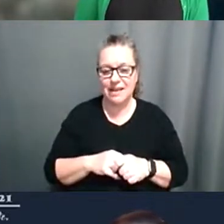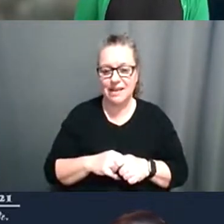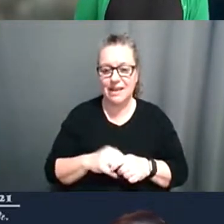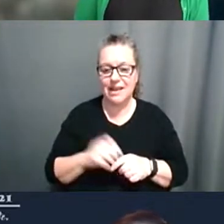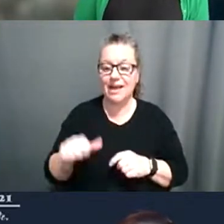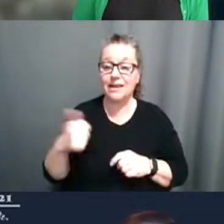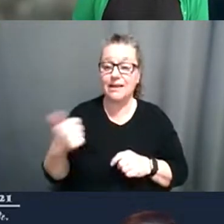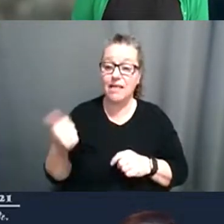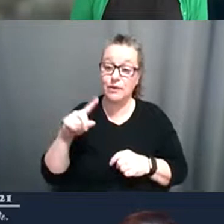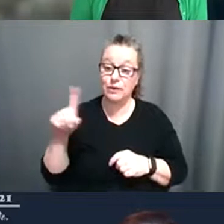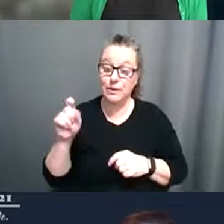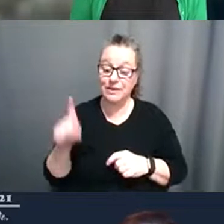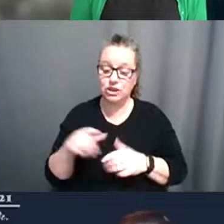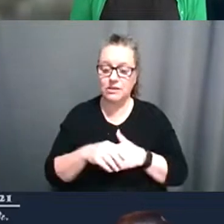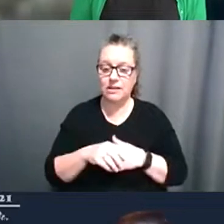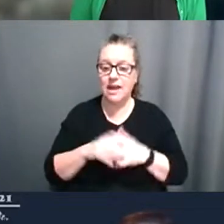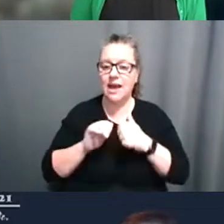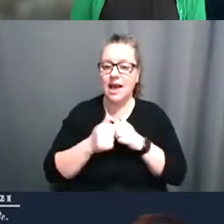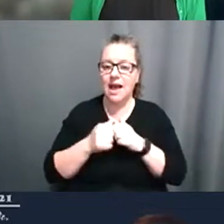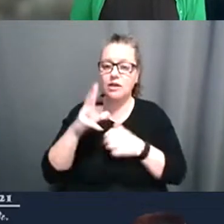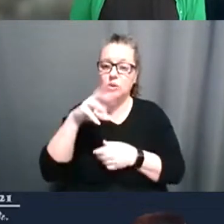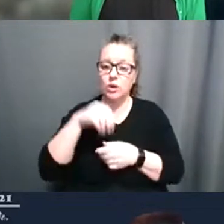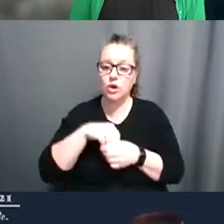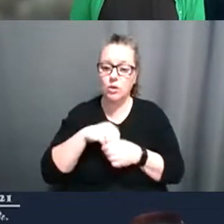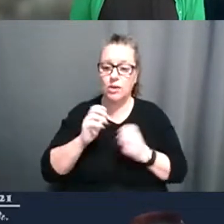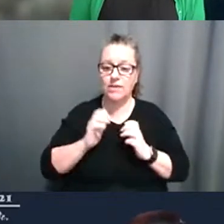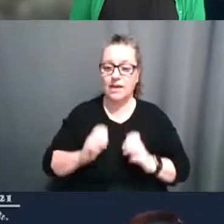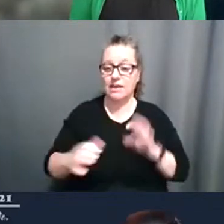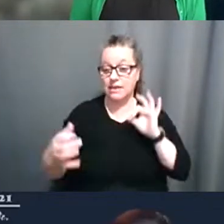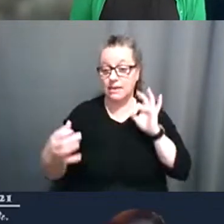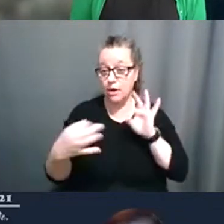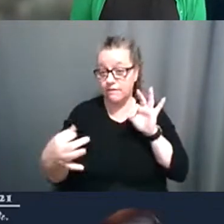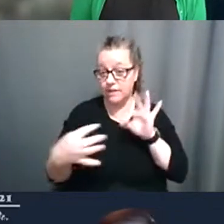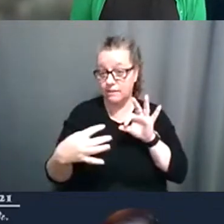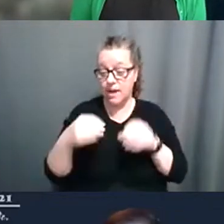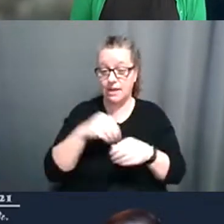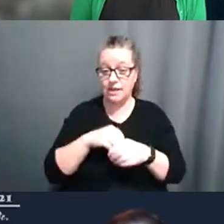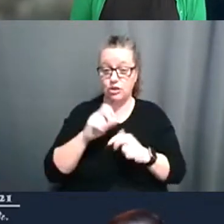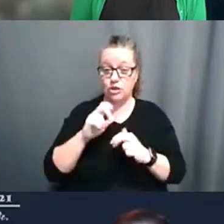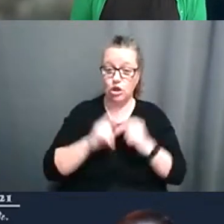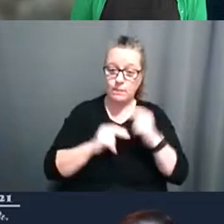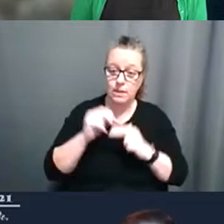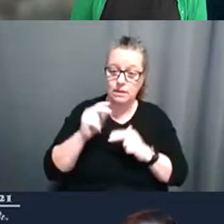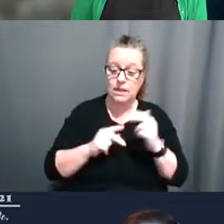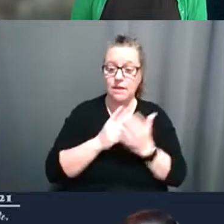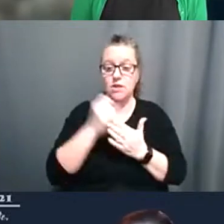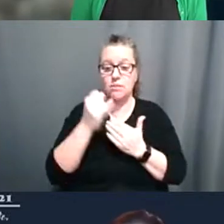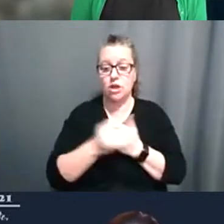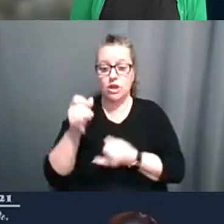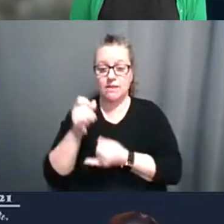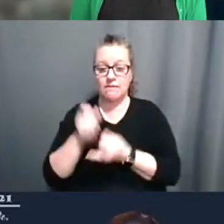Another question is, how did you incorporate the customer feedback into your building of the project and finalizing?